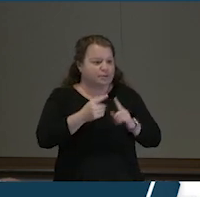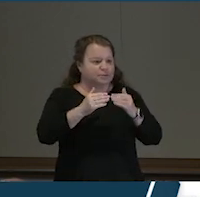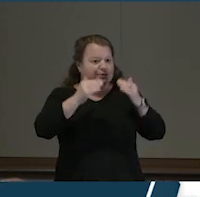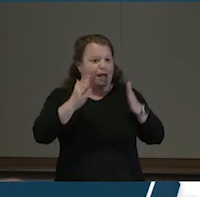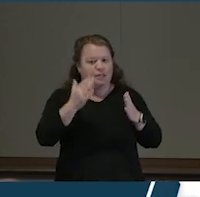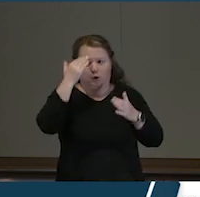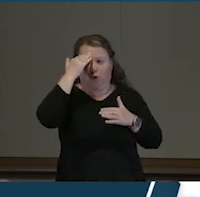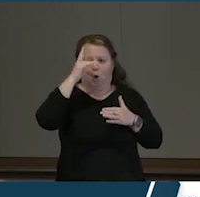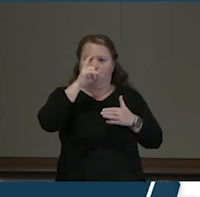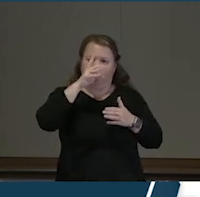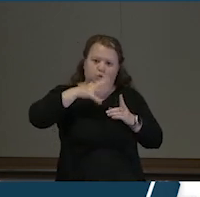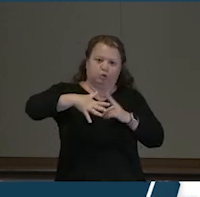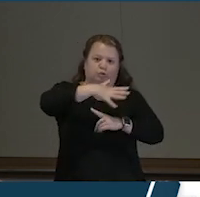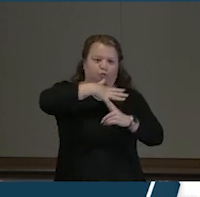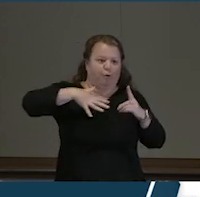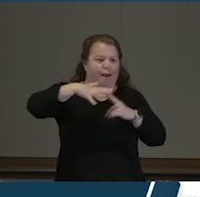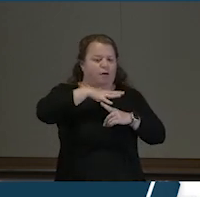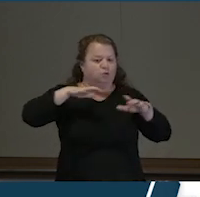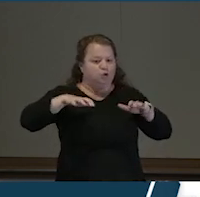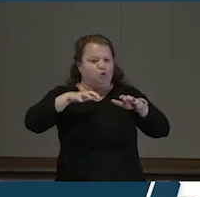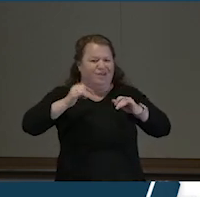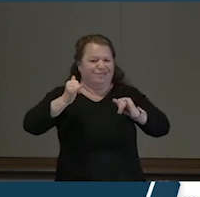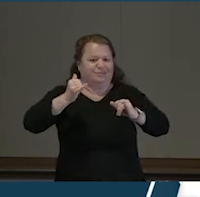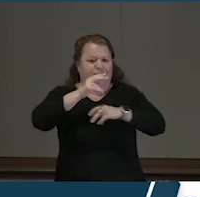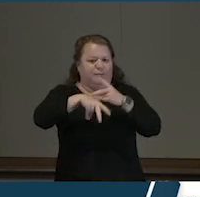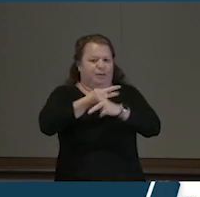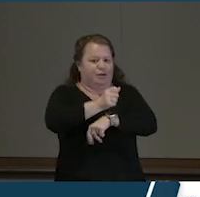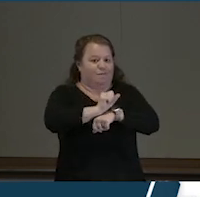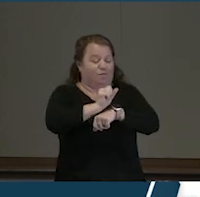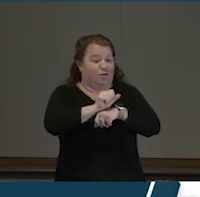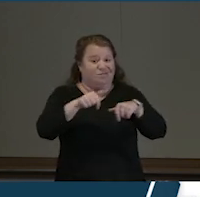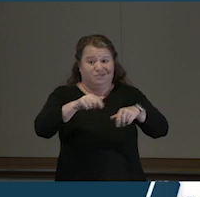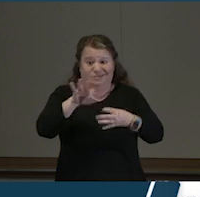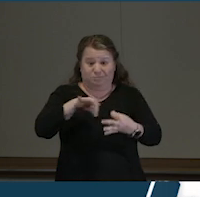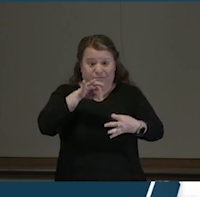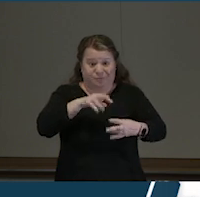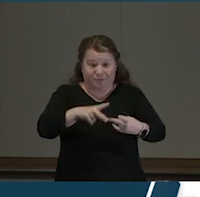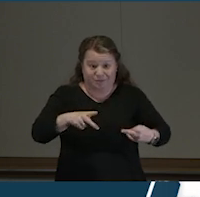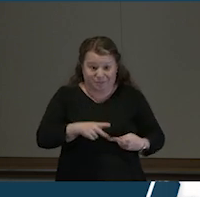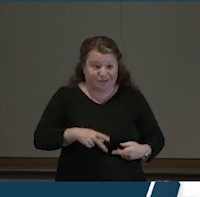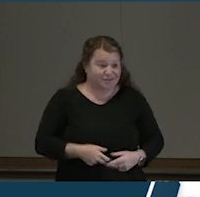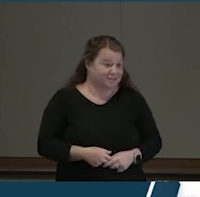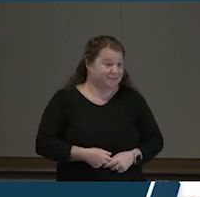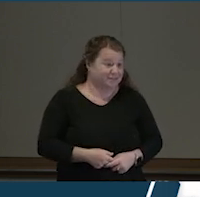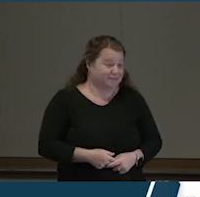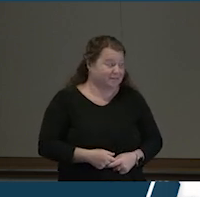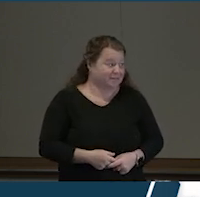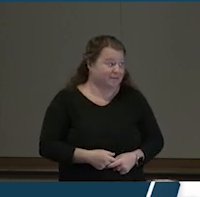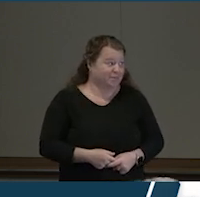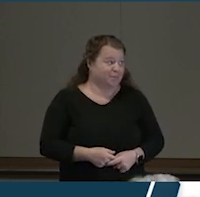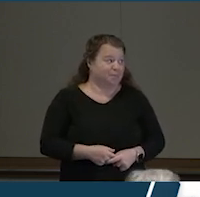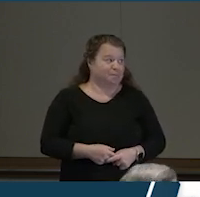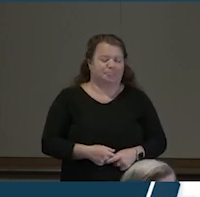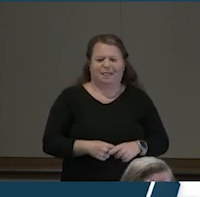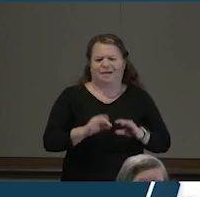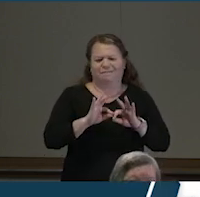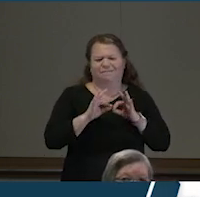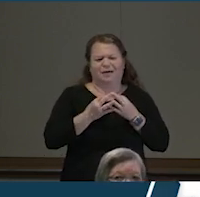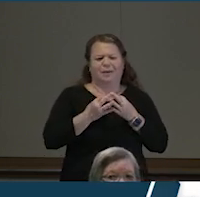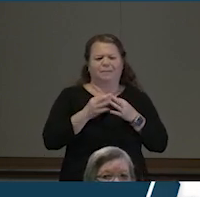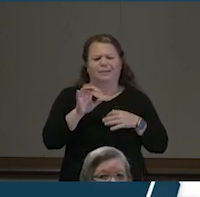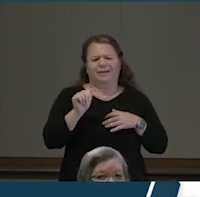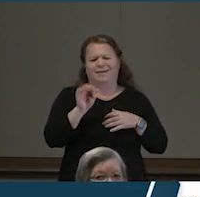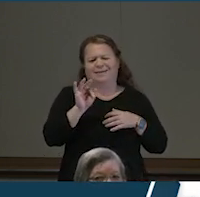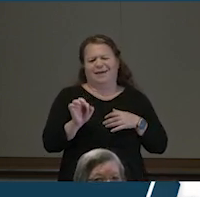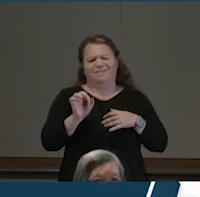other people that are doing like-minded work. And you are in a perfect place for that, because that's the great thing about the Family Cafe, is it